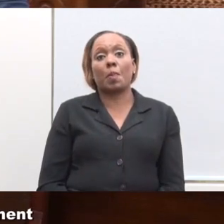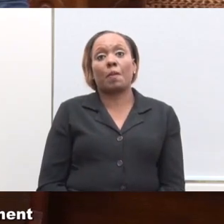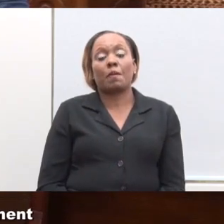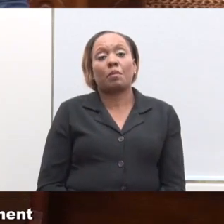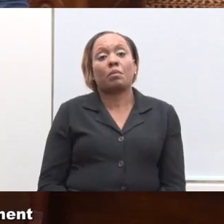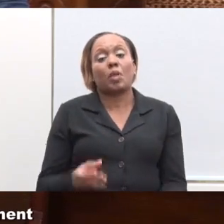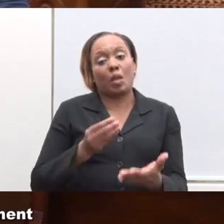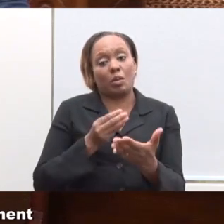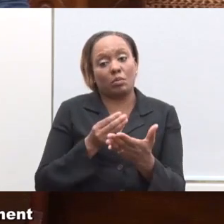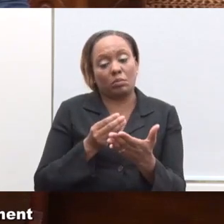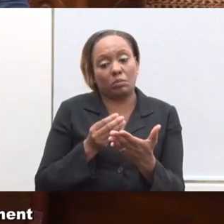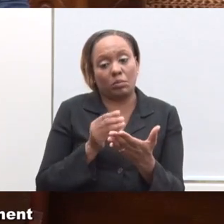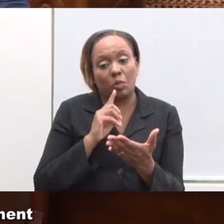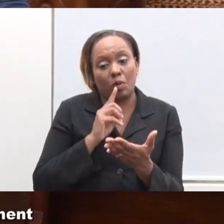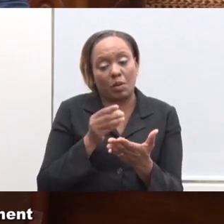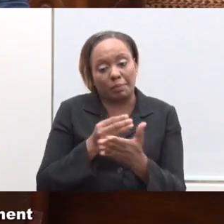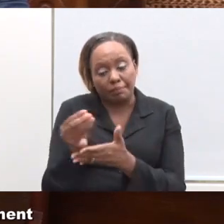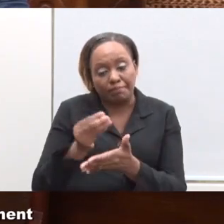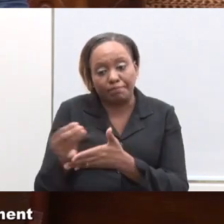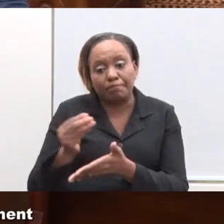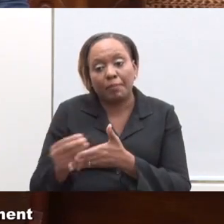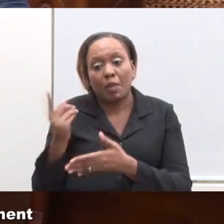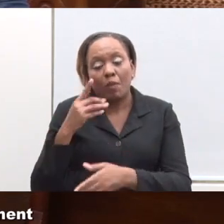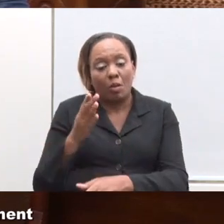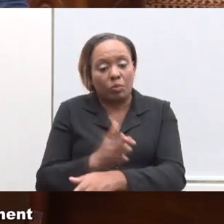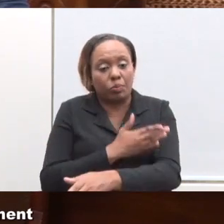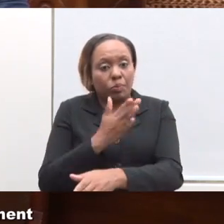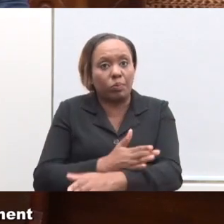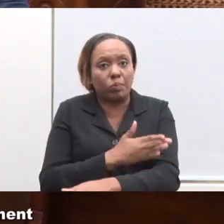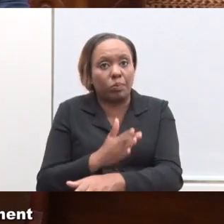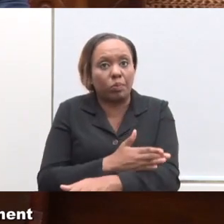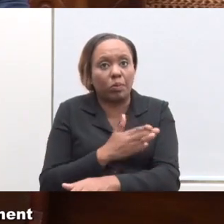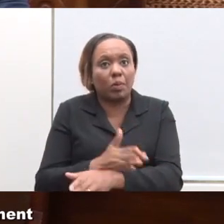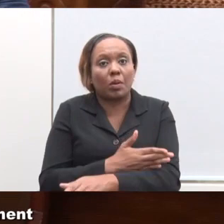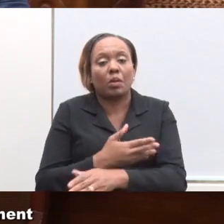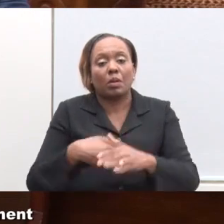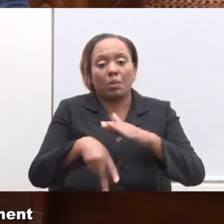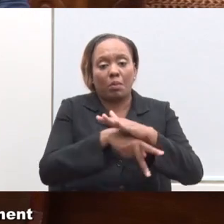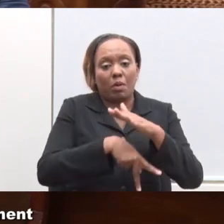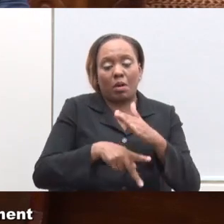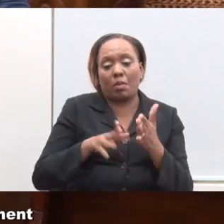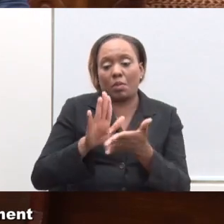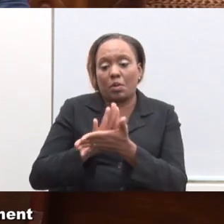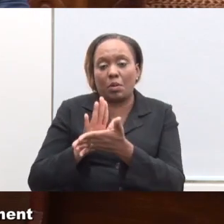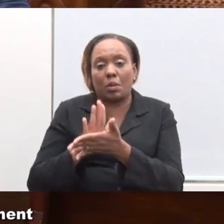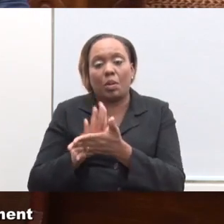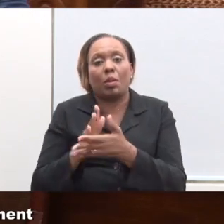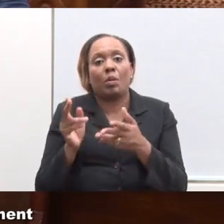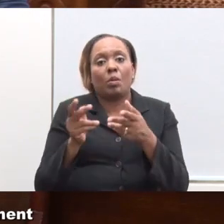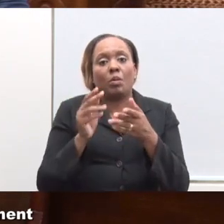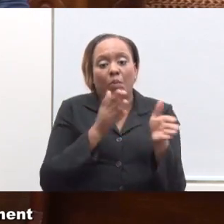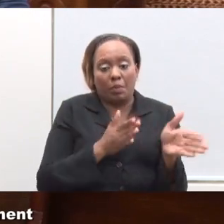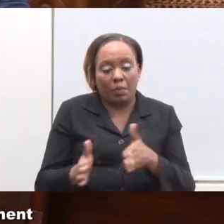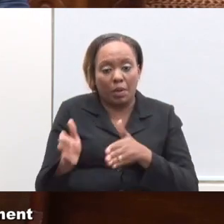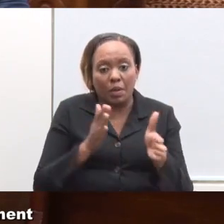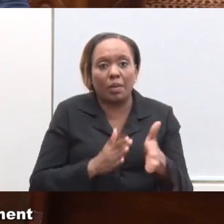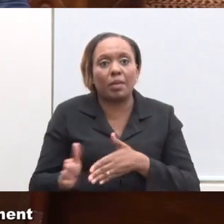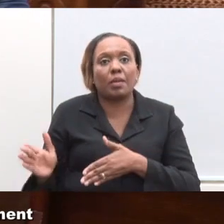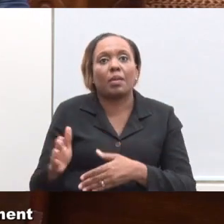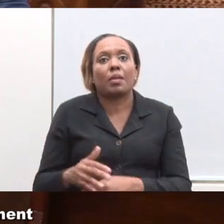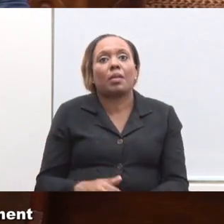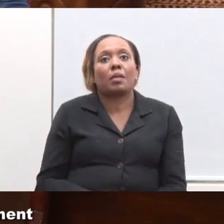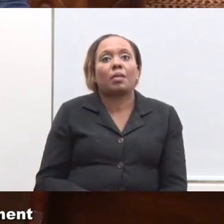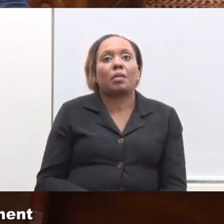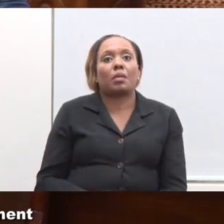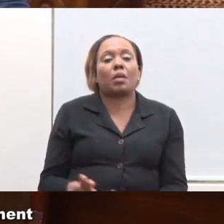to rehabilitate in a serious way the Barbados secondary and primary school plant, and this, therefore, the equivalent sum